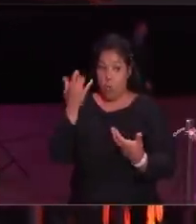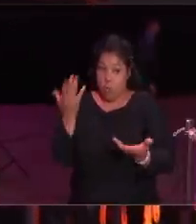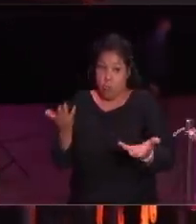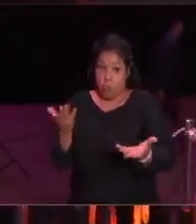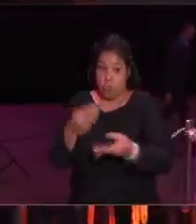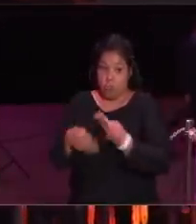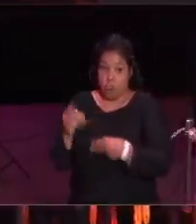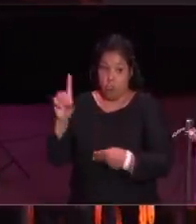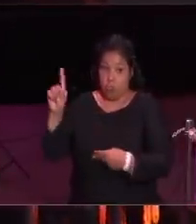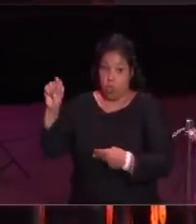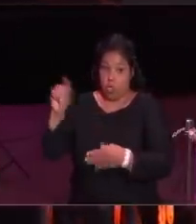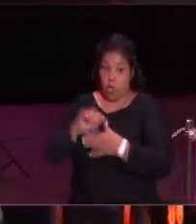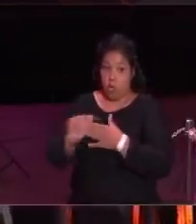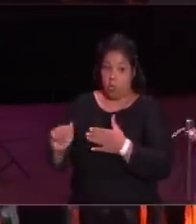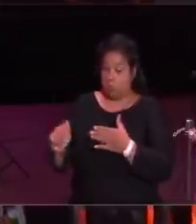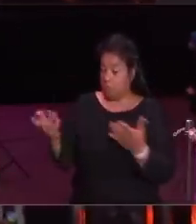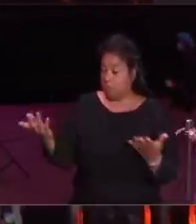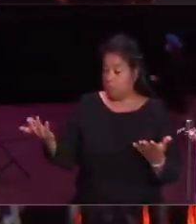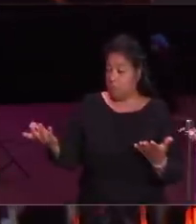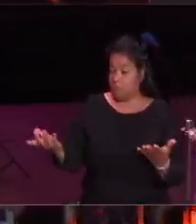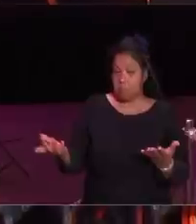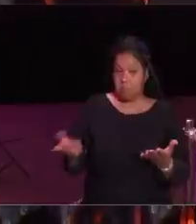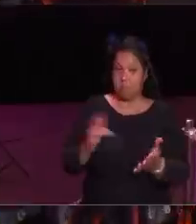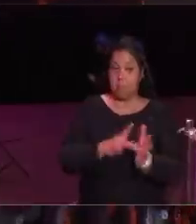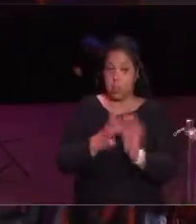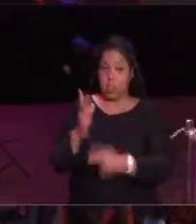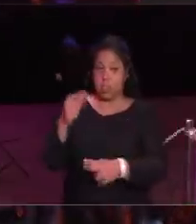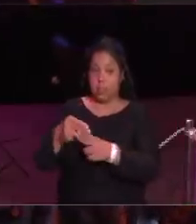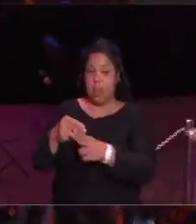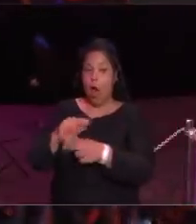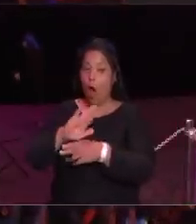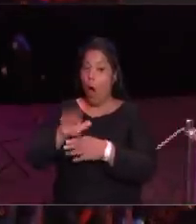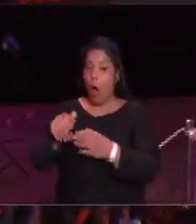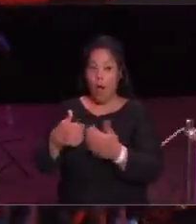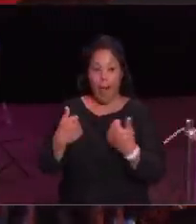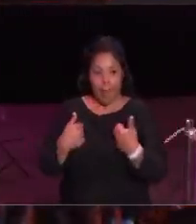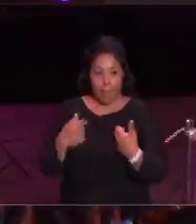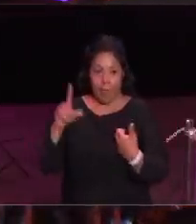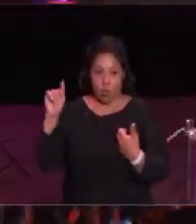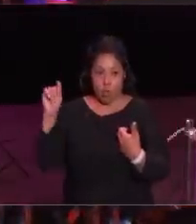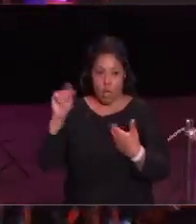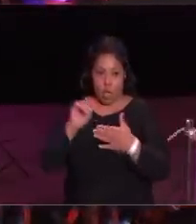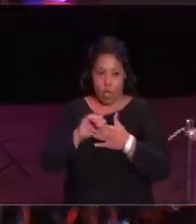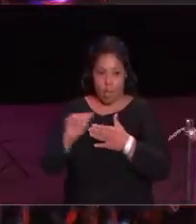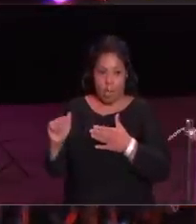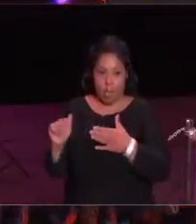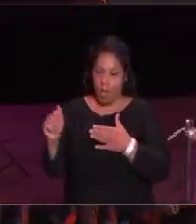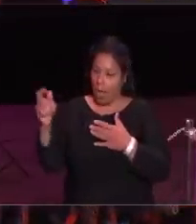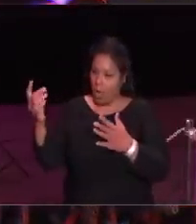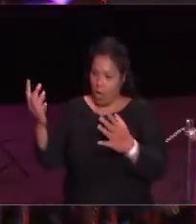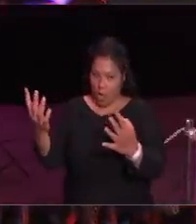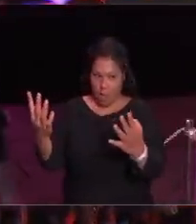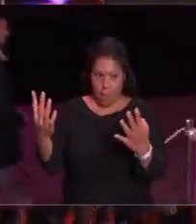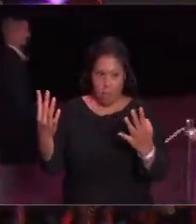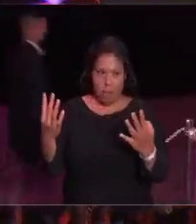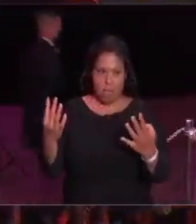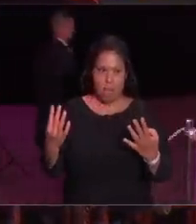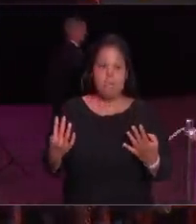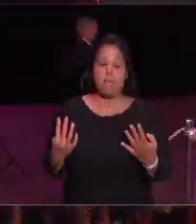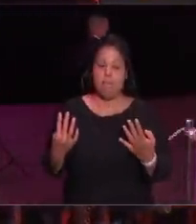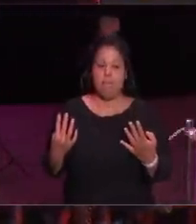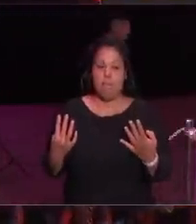gave $150 and $500, but in Jesus' name, todos los que traen $20, ¿por qué no pasan en este día?